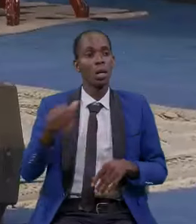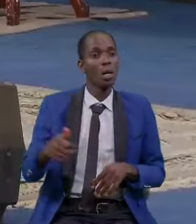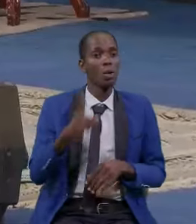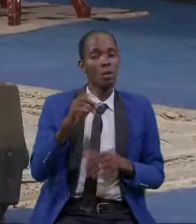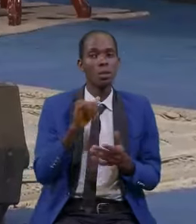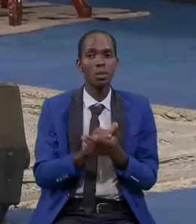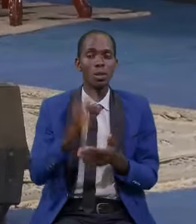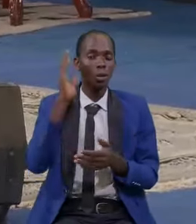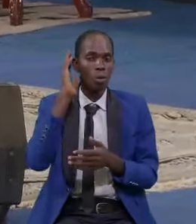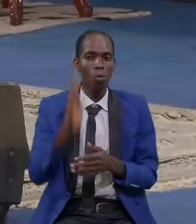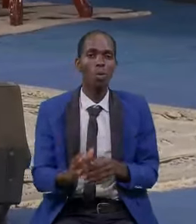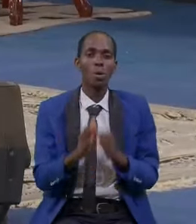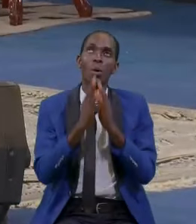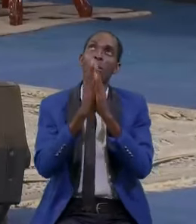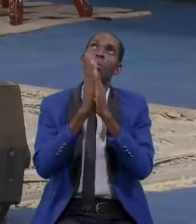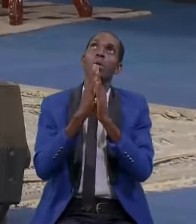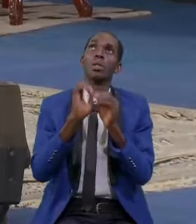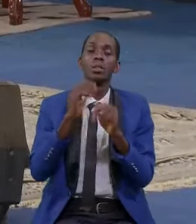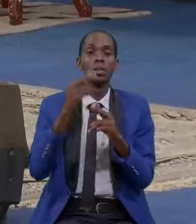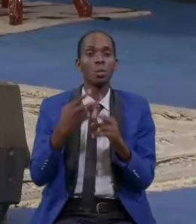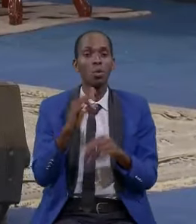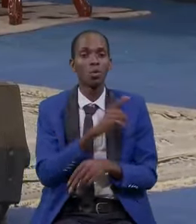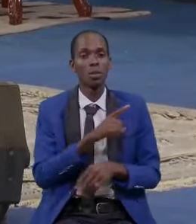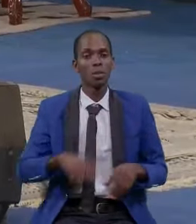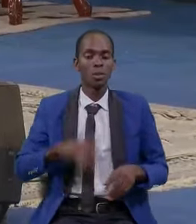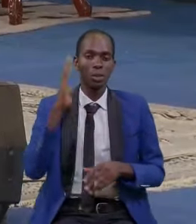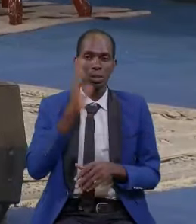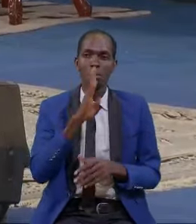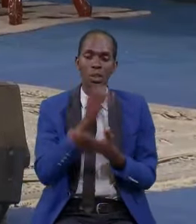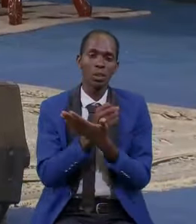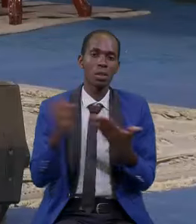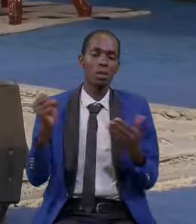the name of the Lord shall be saved.